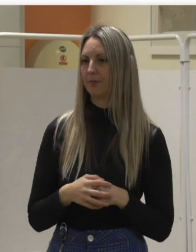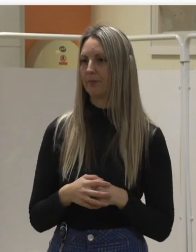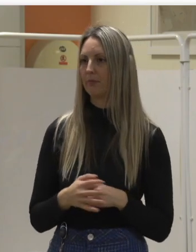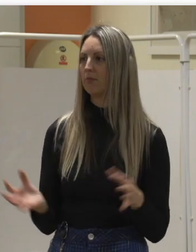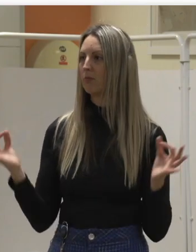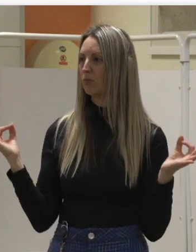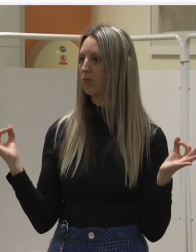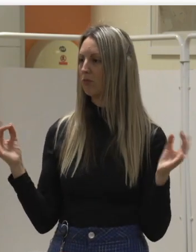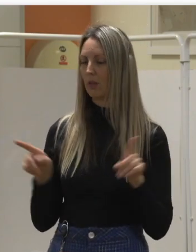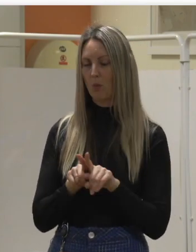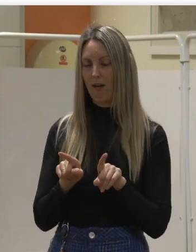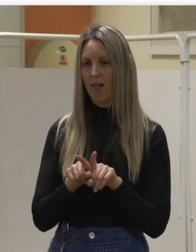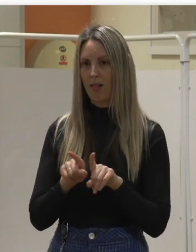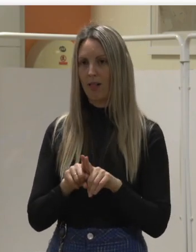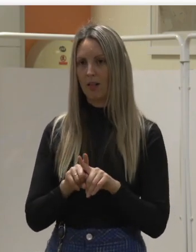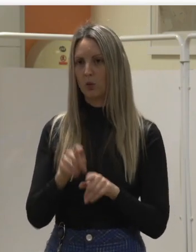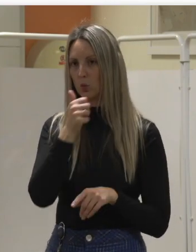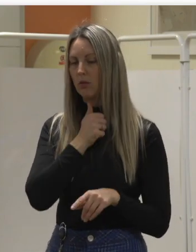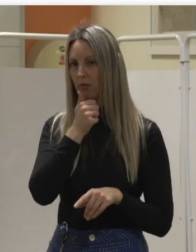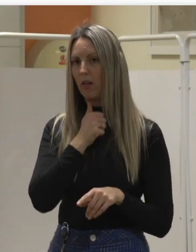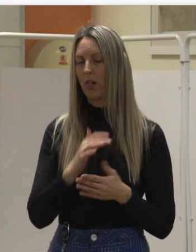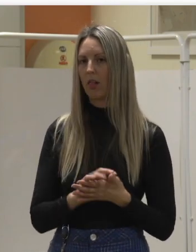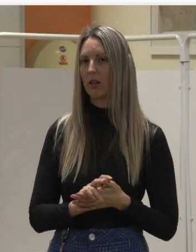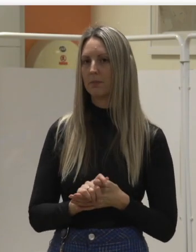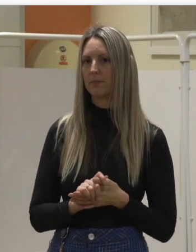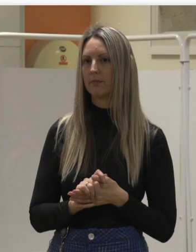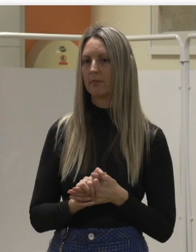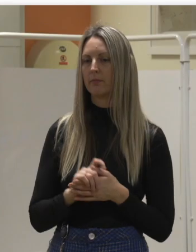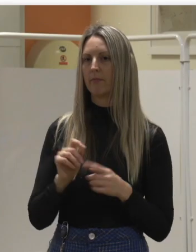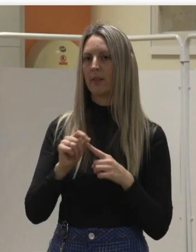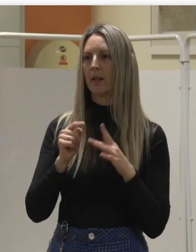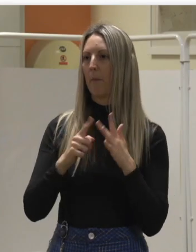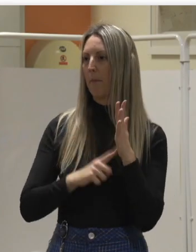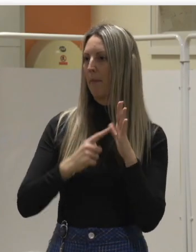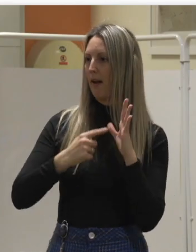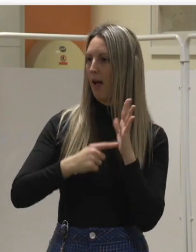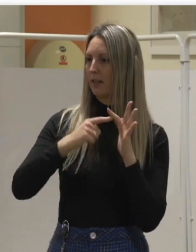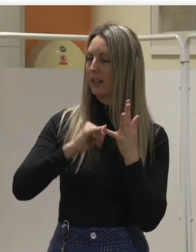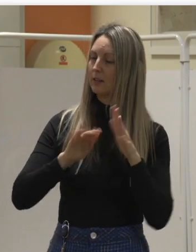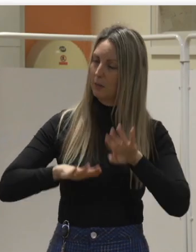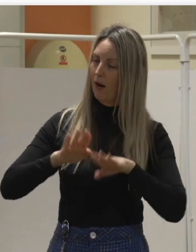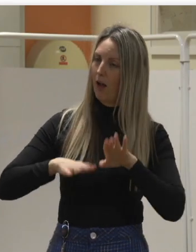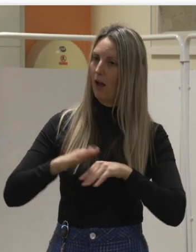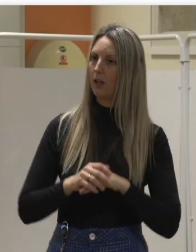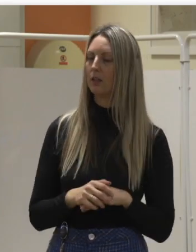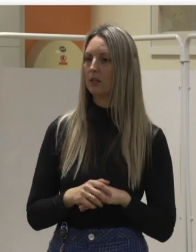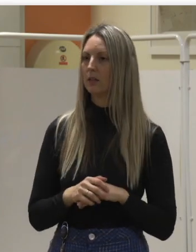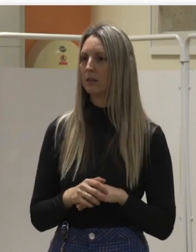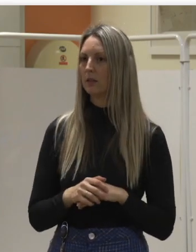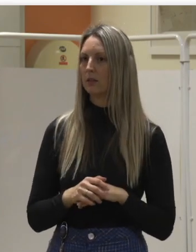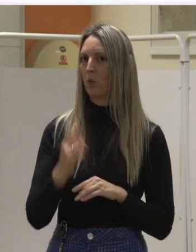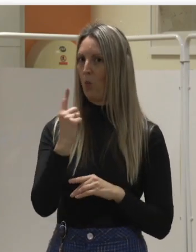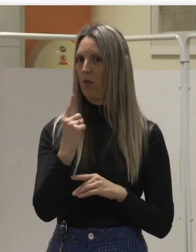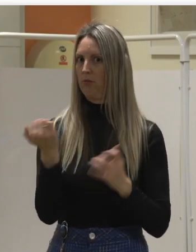are gentle stretching exercises. Some people use Pilates as well. So there is not a single type of